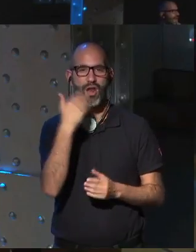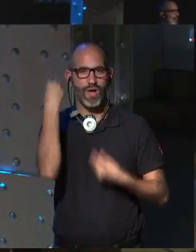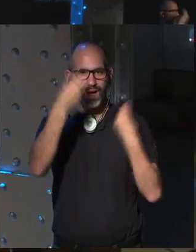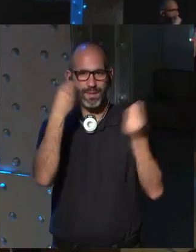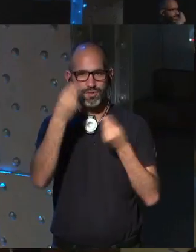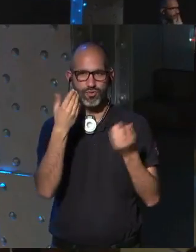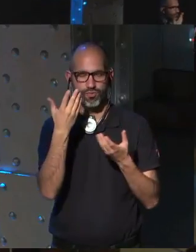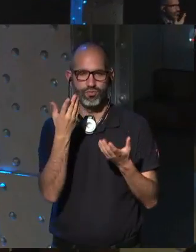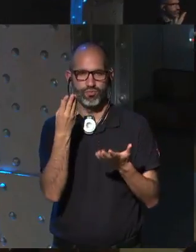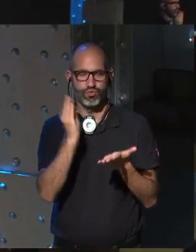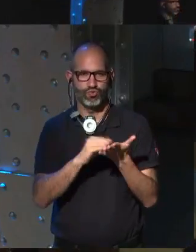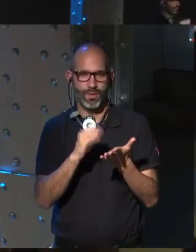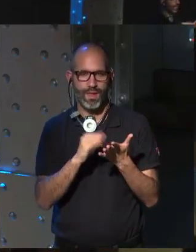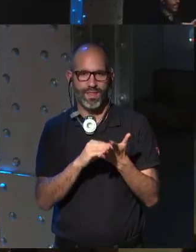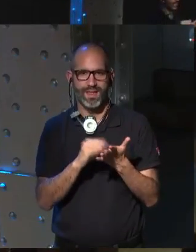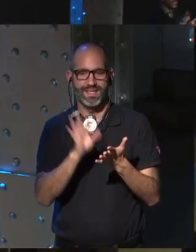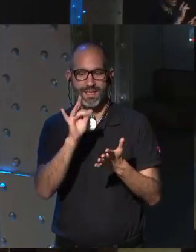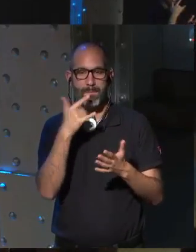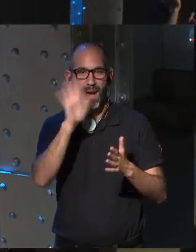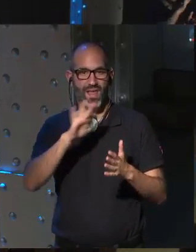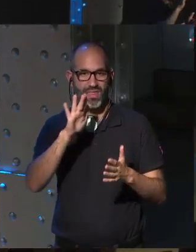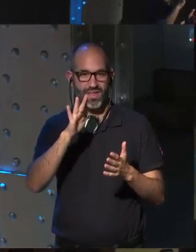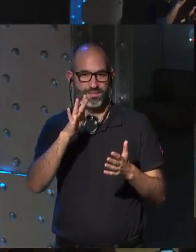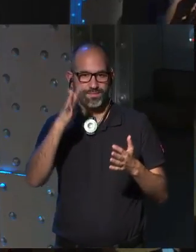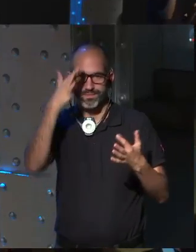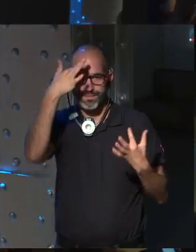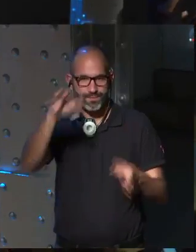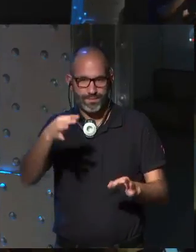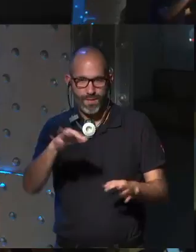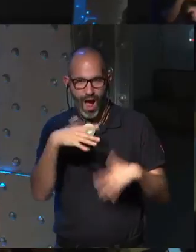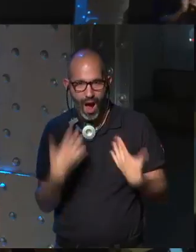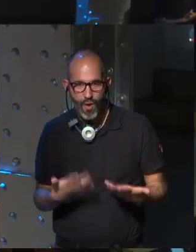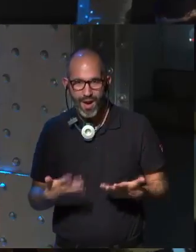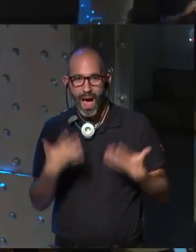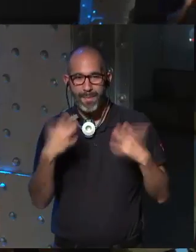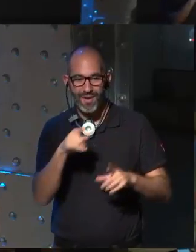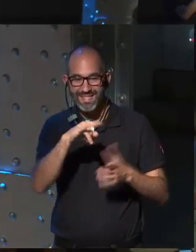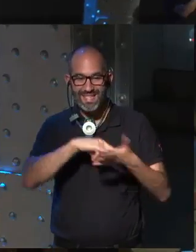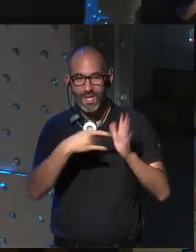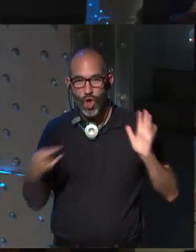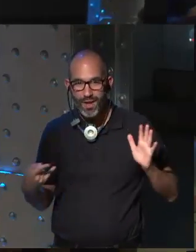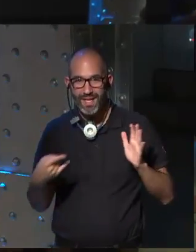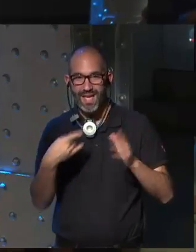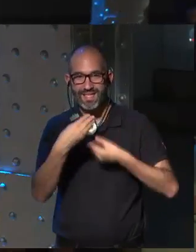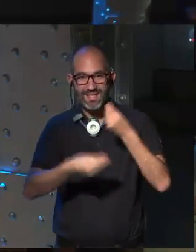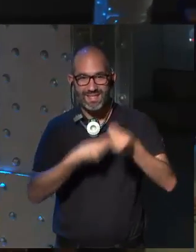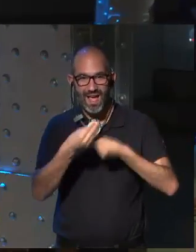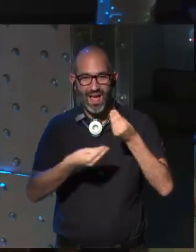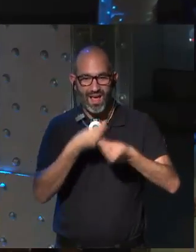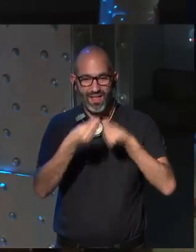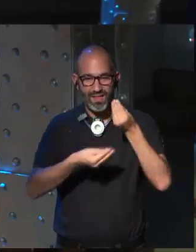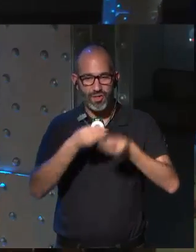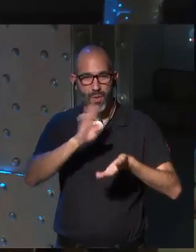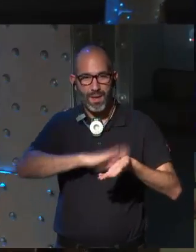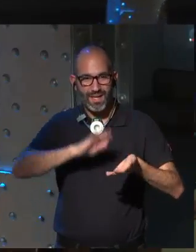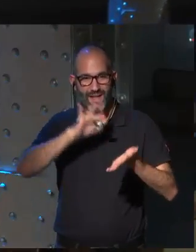was the great sound archivist. That the spread of all this technology was getting rid of local cultures. Everything was being flattened out